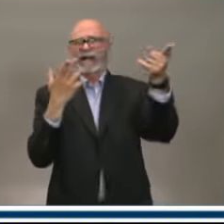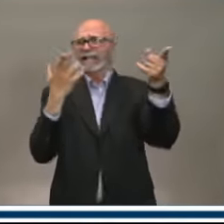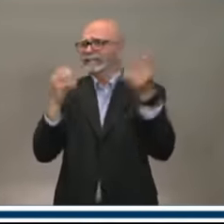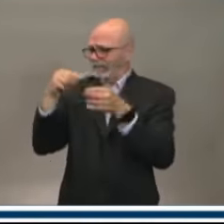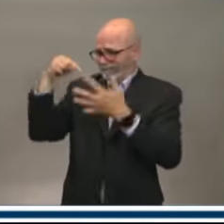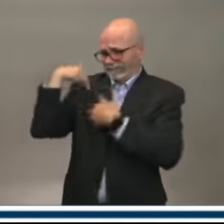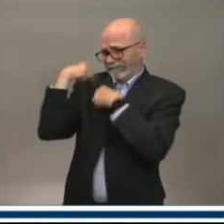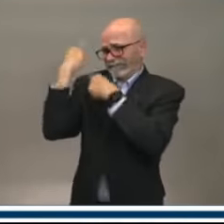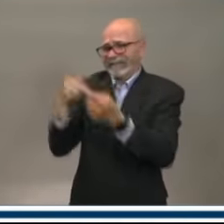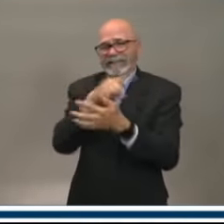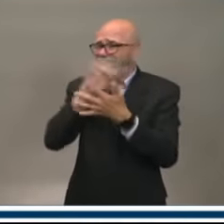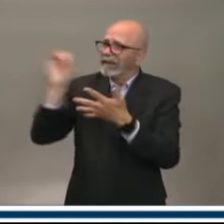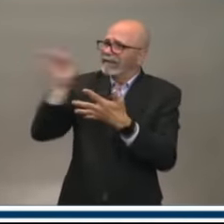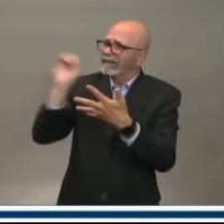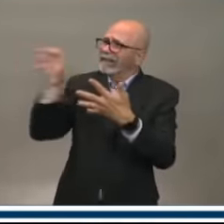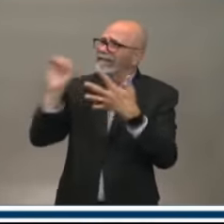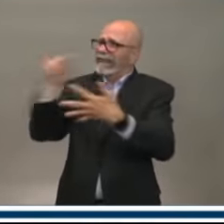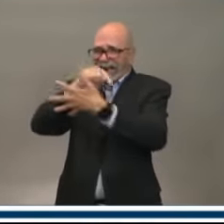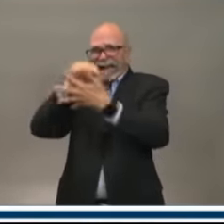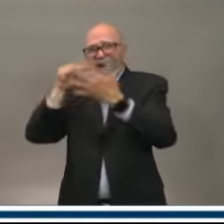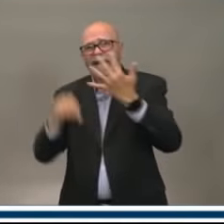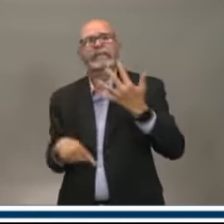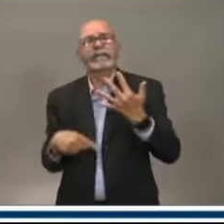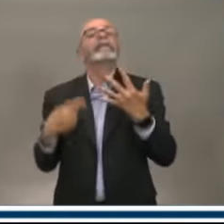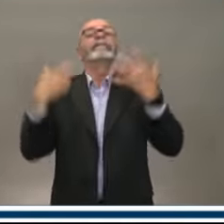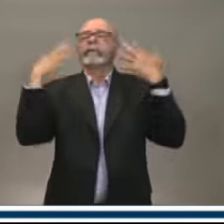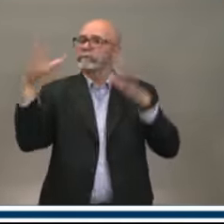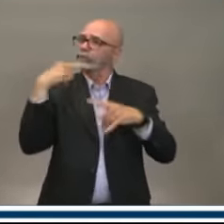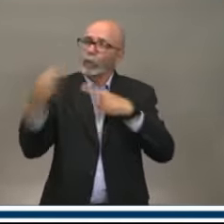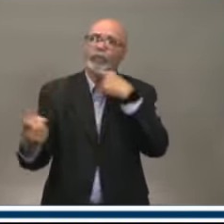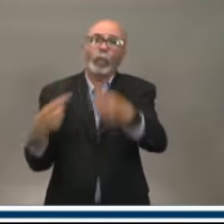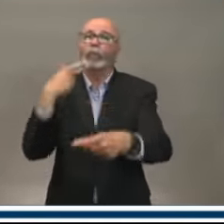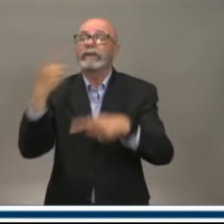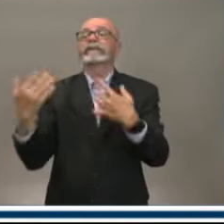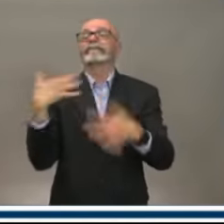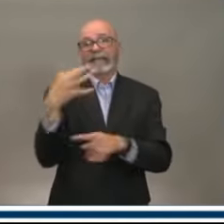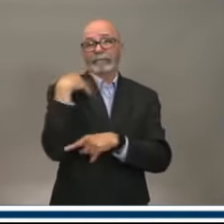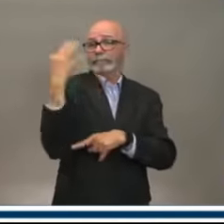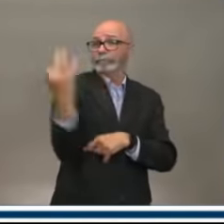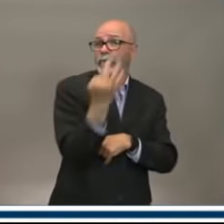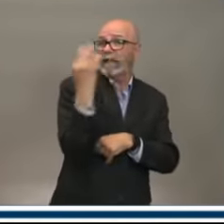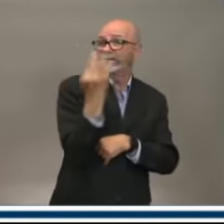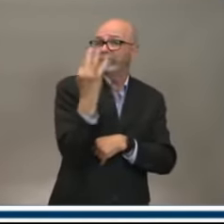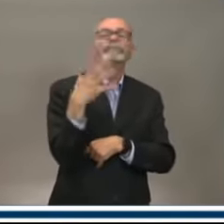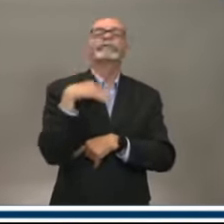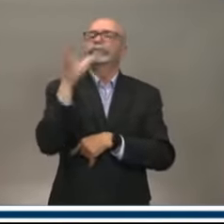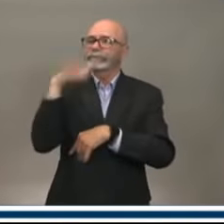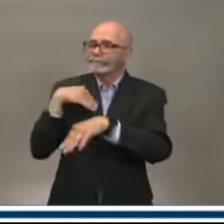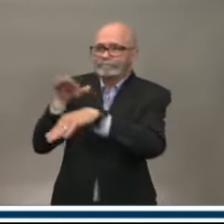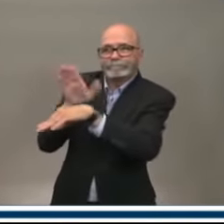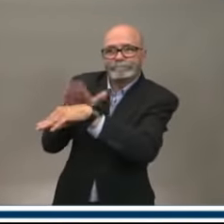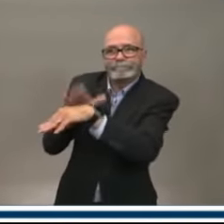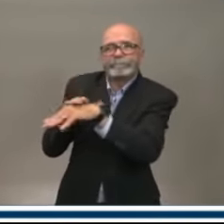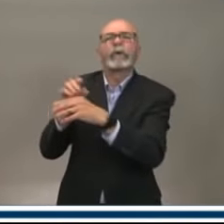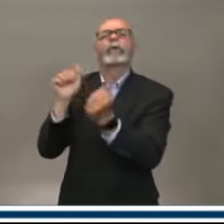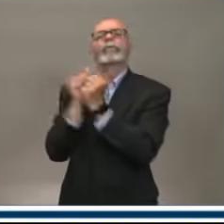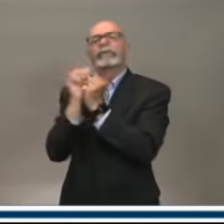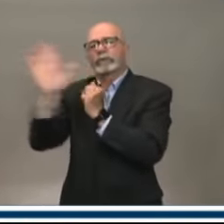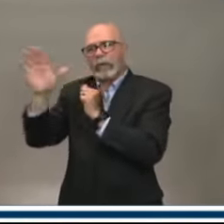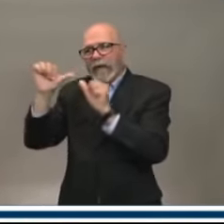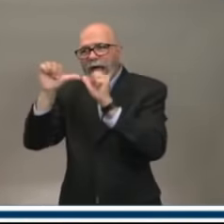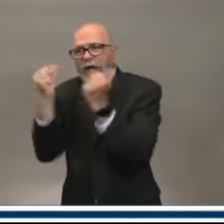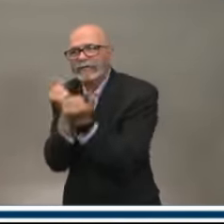We told all of you last Friday that Dr. Strang would be consulting with business and associations and sharing the